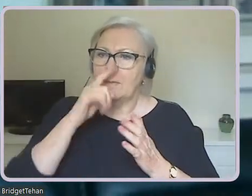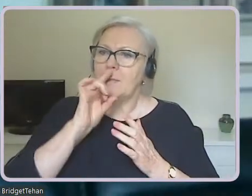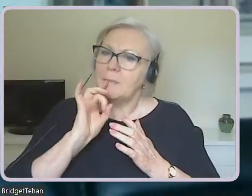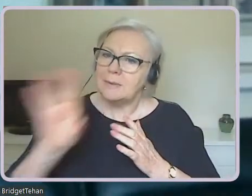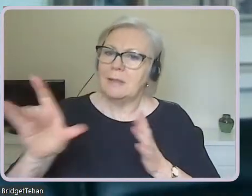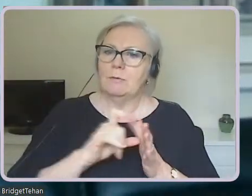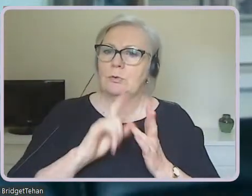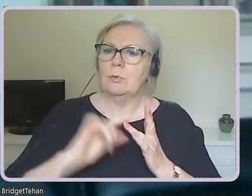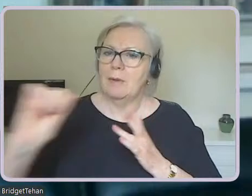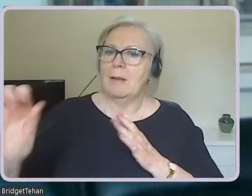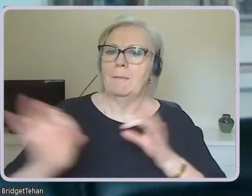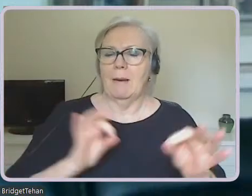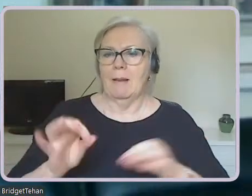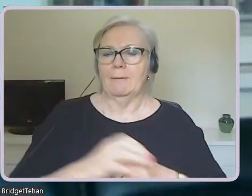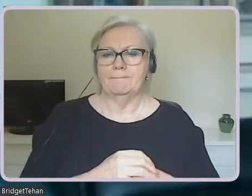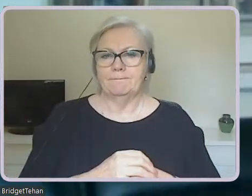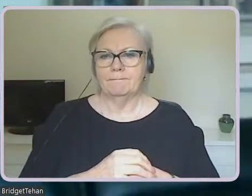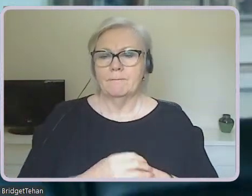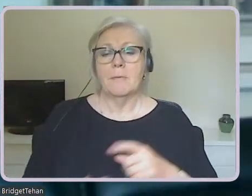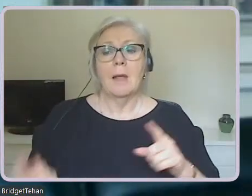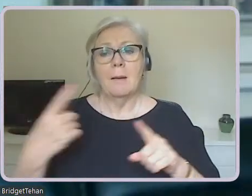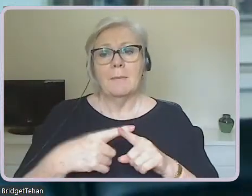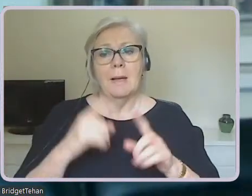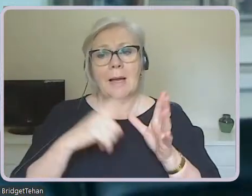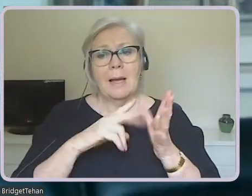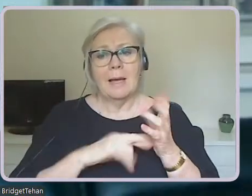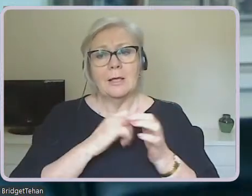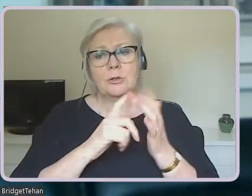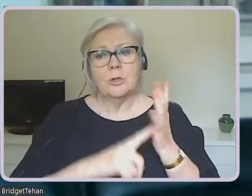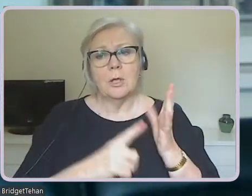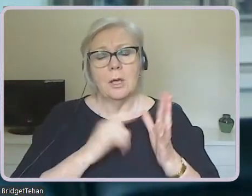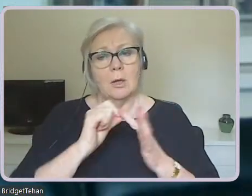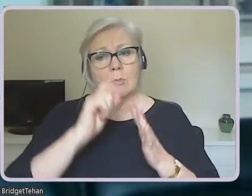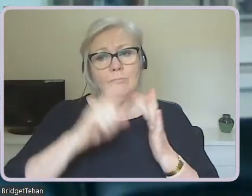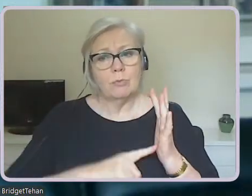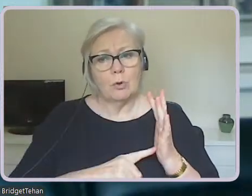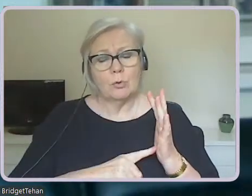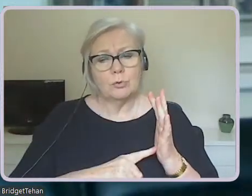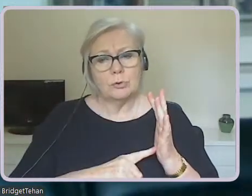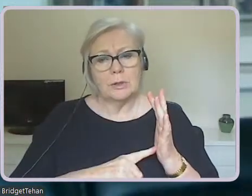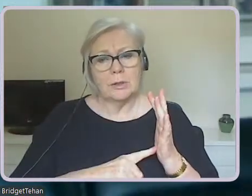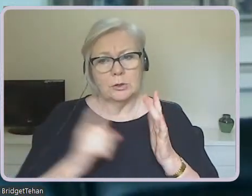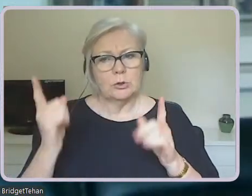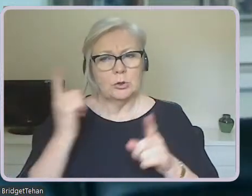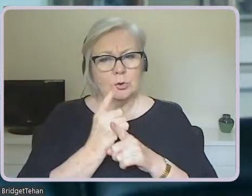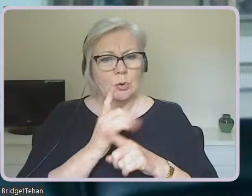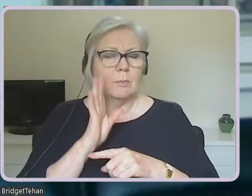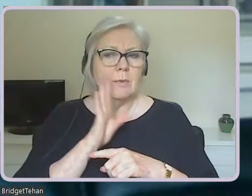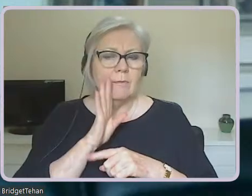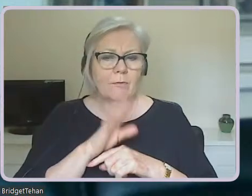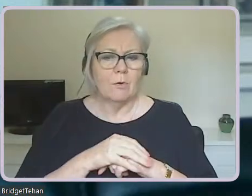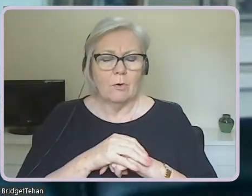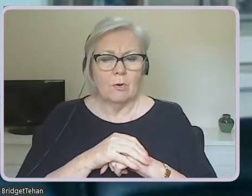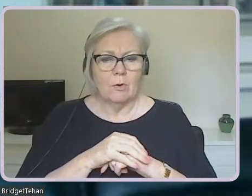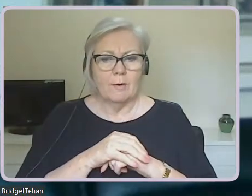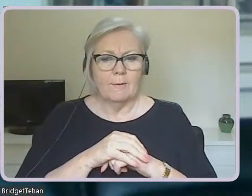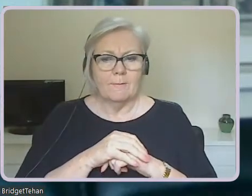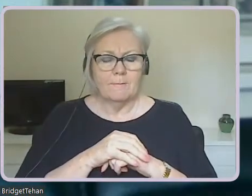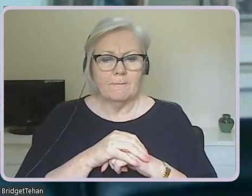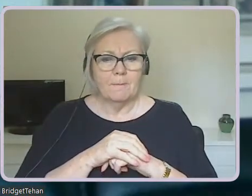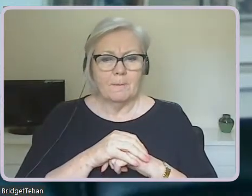And secondly, Angela's project, which she discussed in the second session or in the third session of this